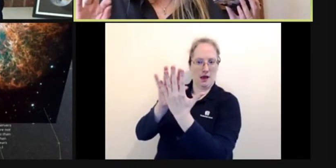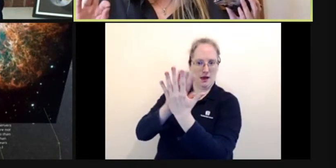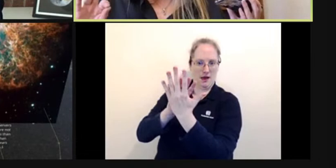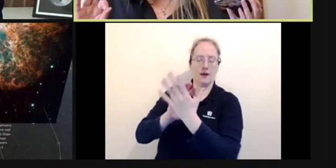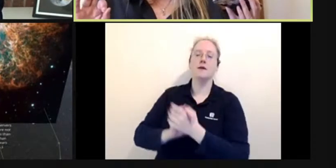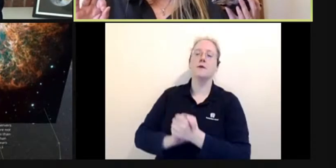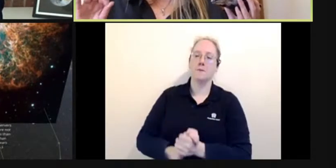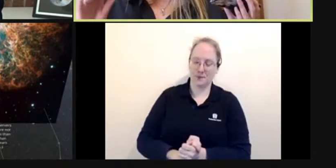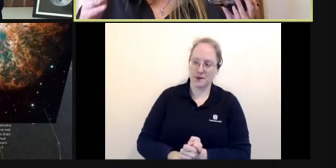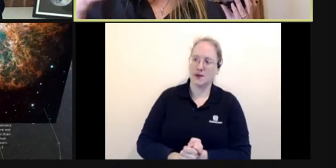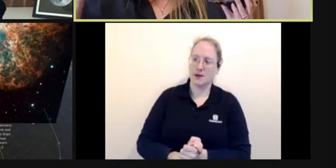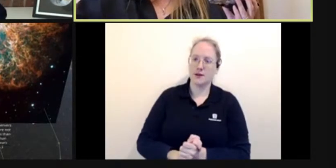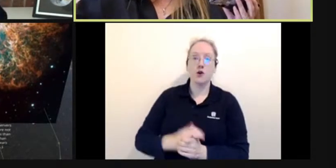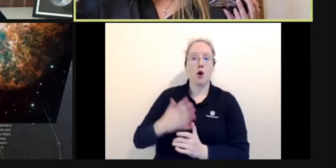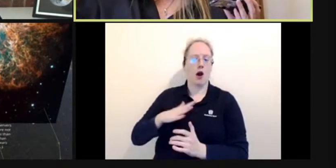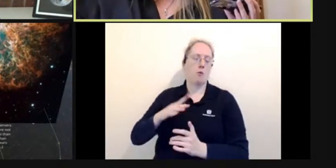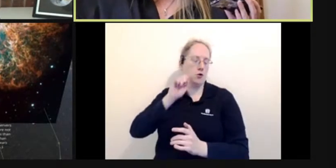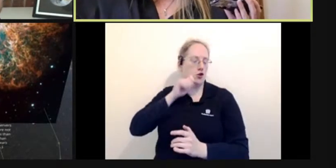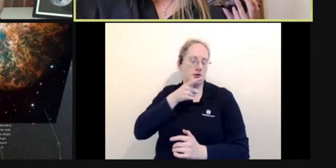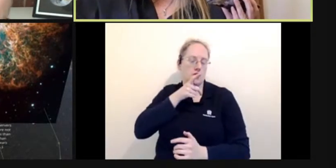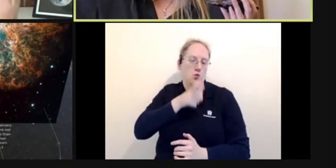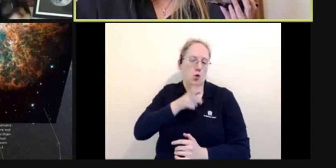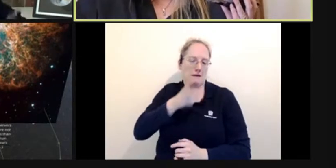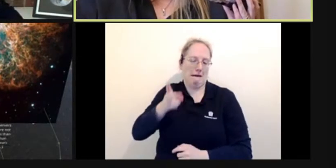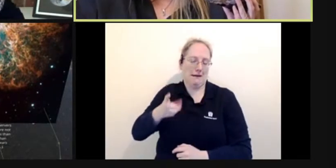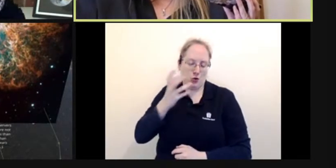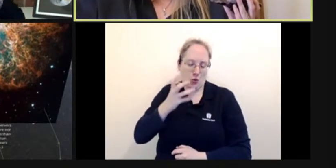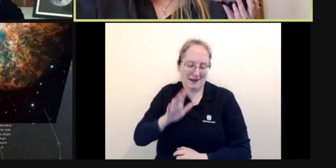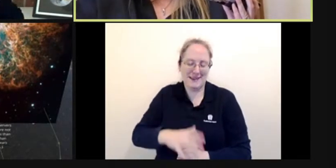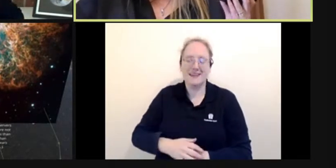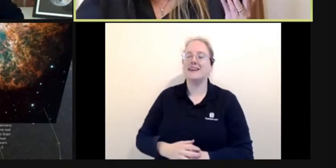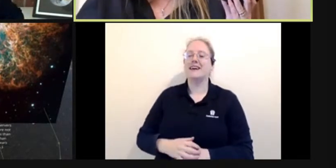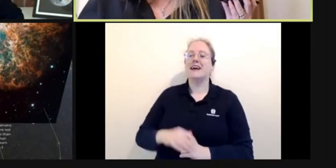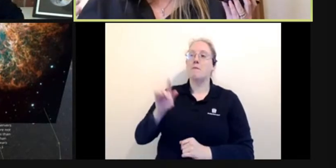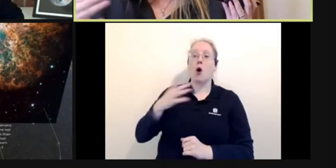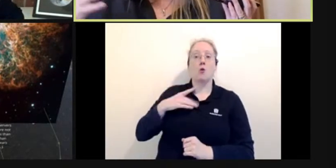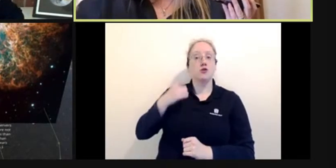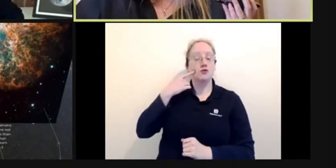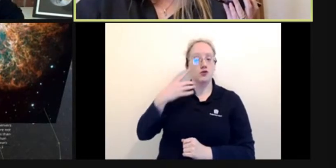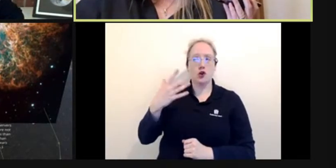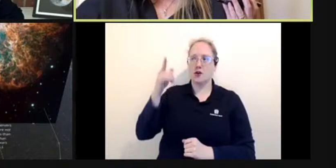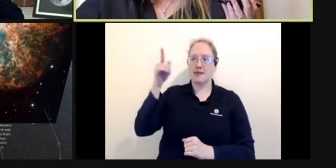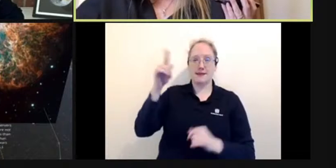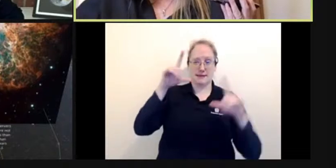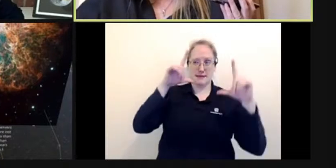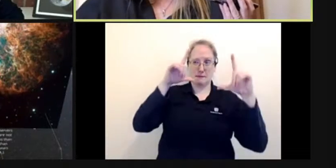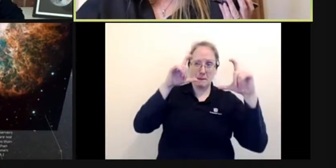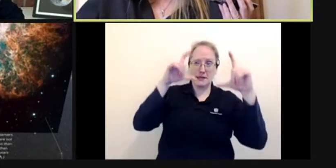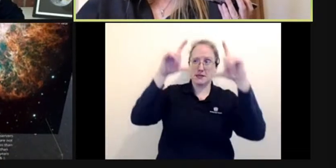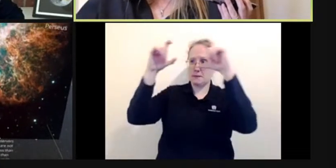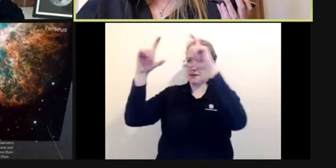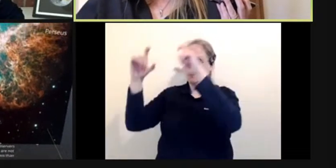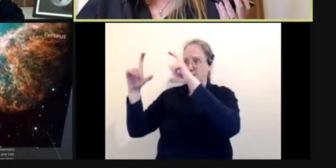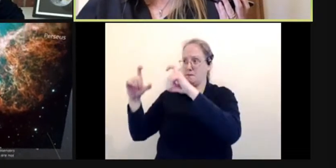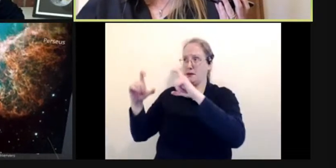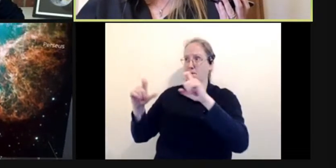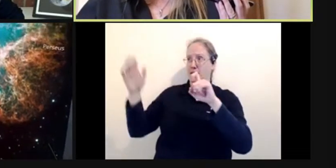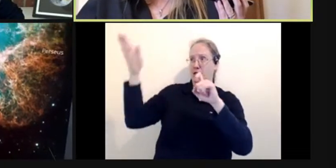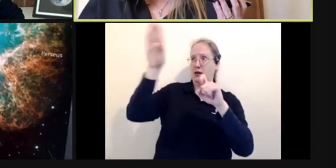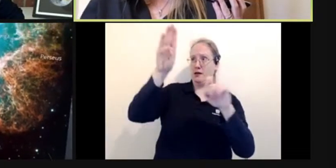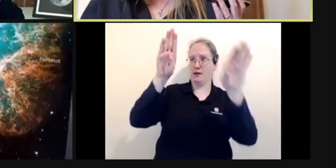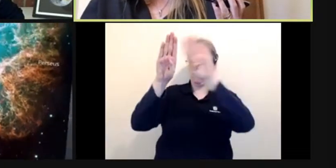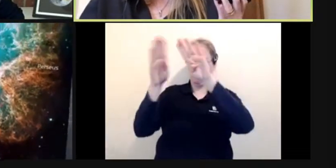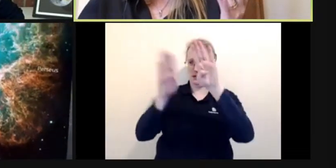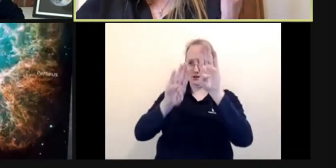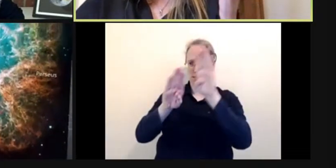what we're looking at is actually a combination. This picture has been compiled from a combination of different types of light